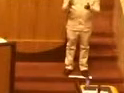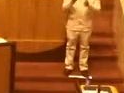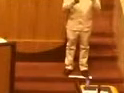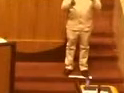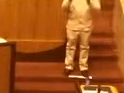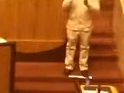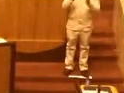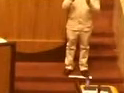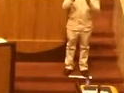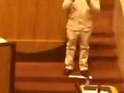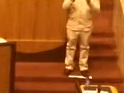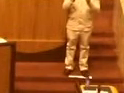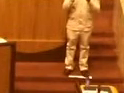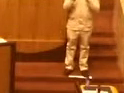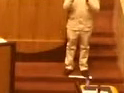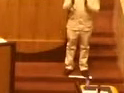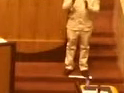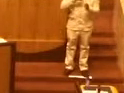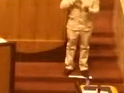Batutlehi Babai Mbarona,